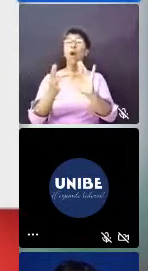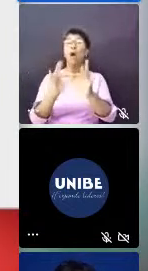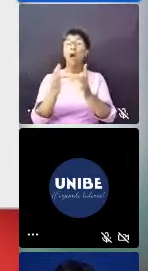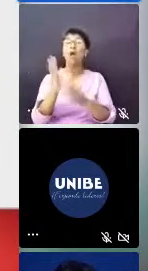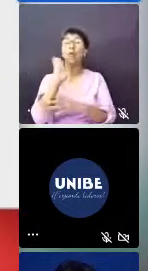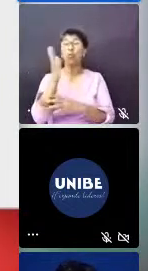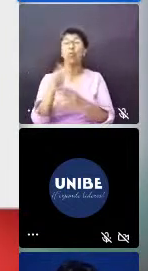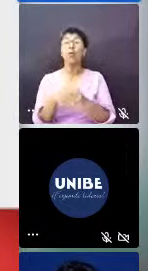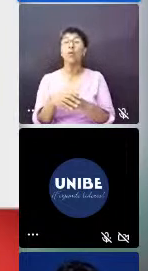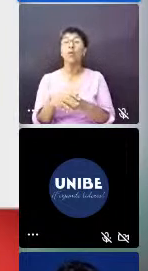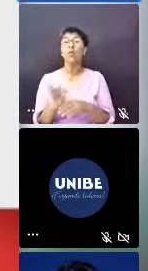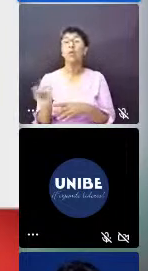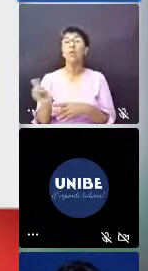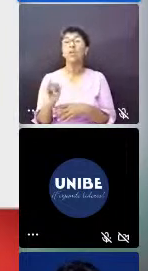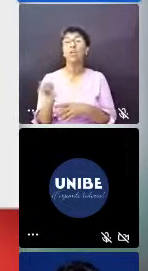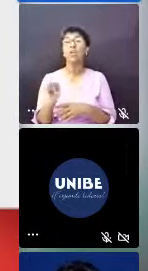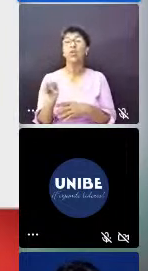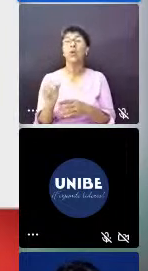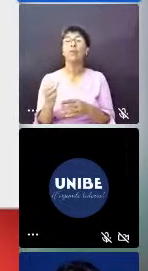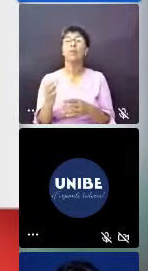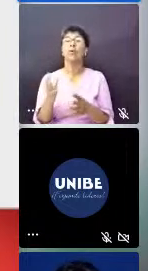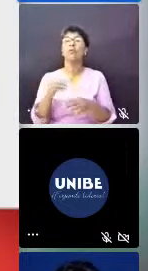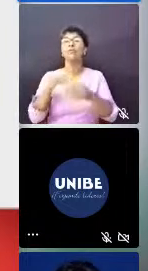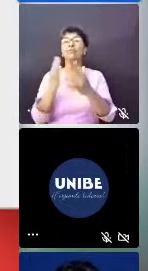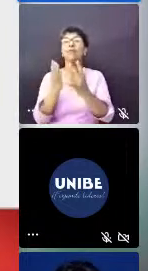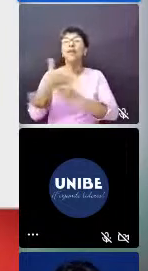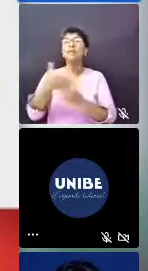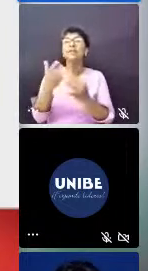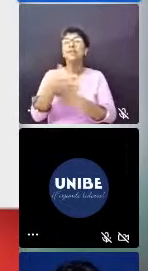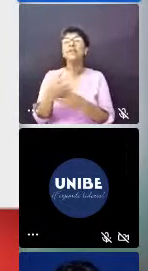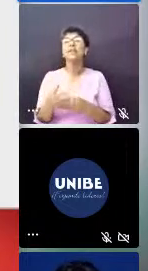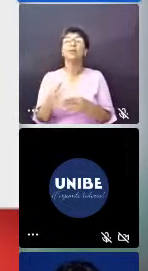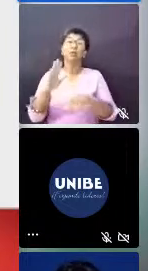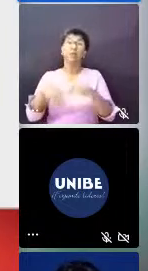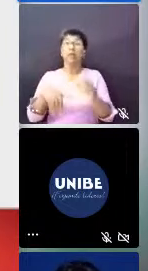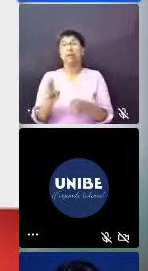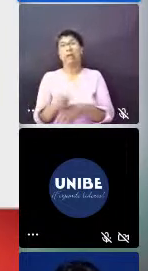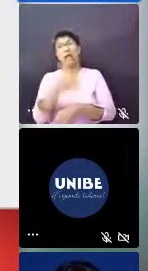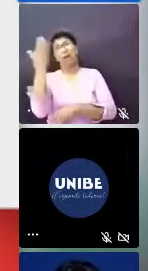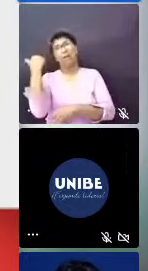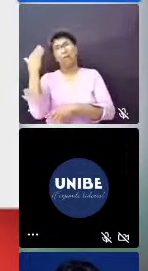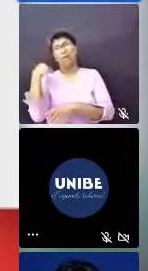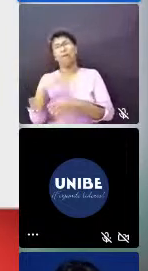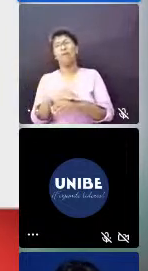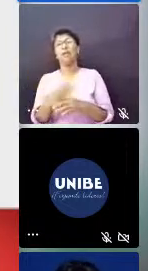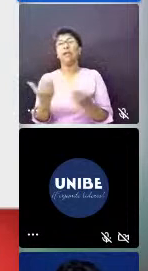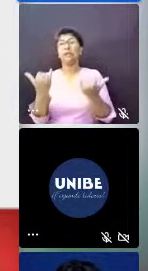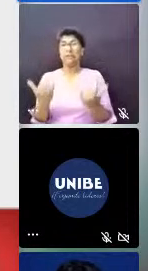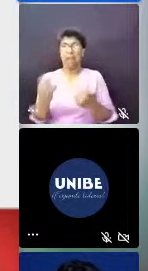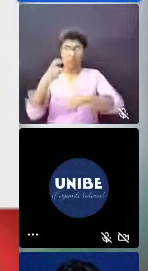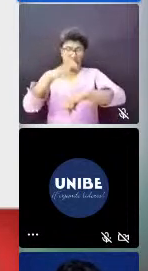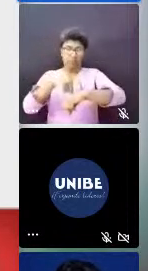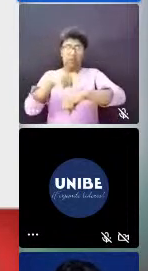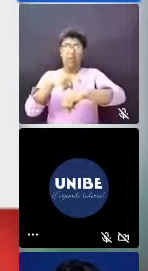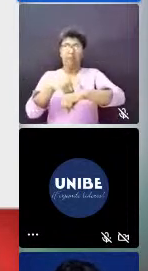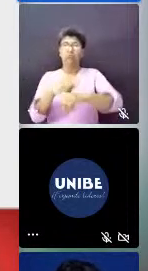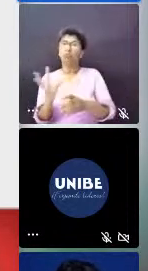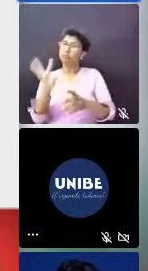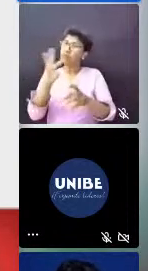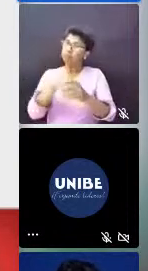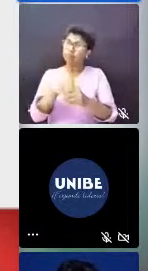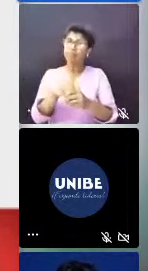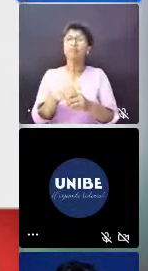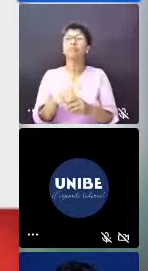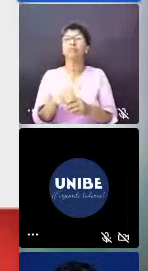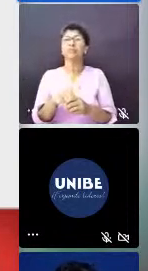I suppose might be even more accessible than usual. There's still time to enroll, to participate